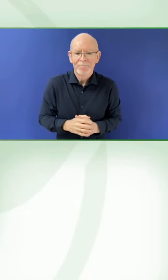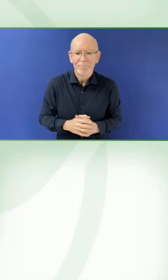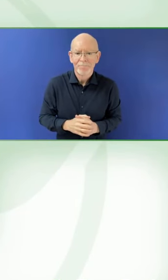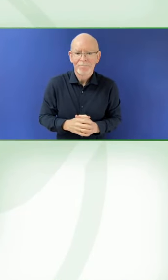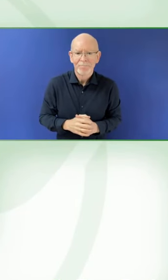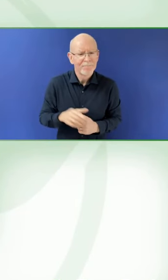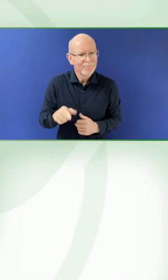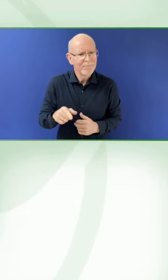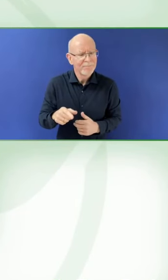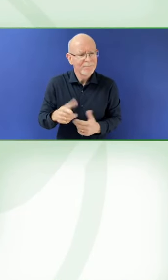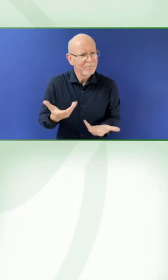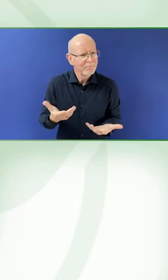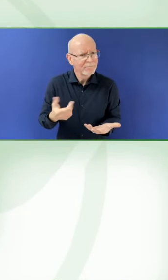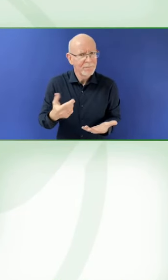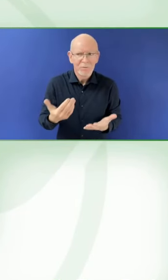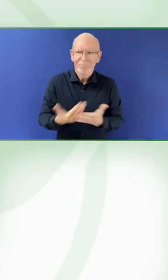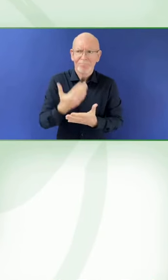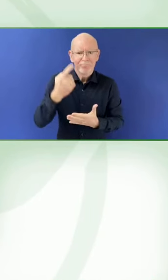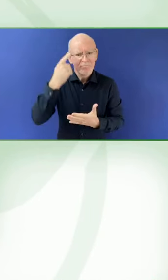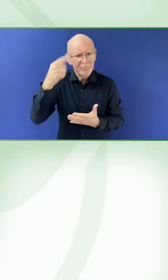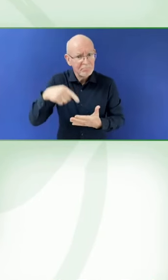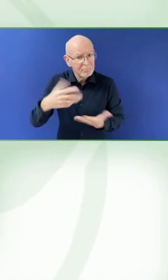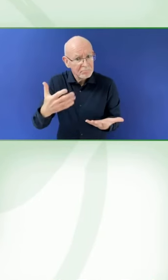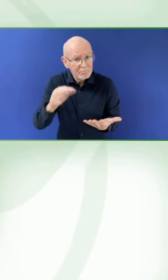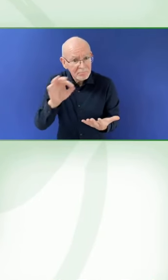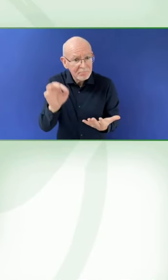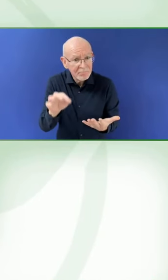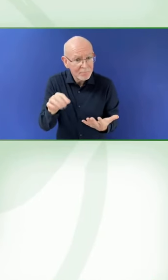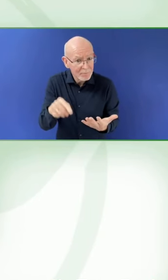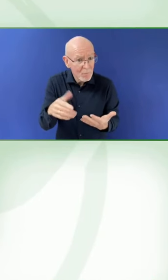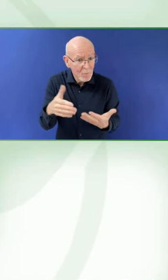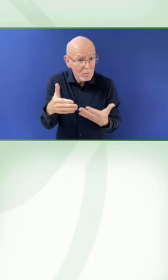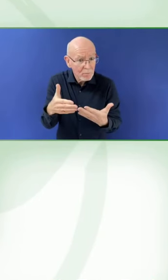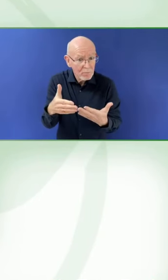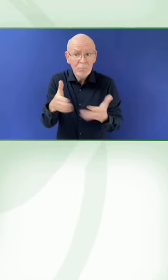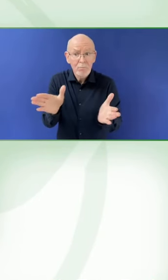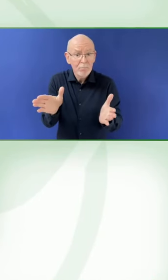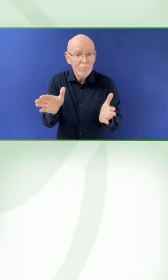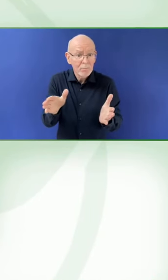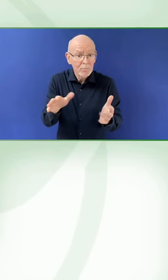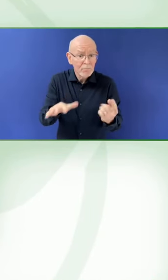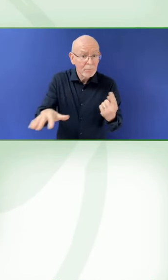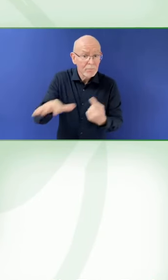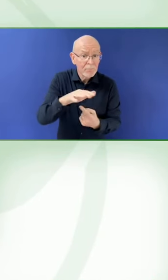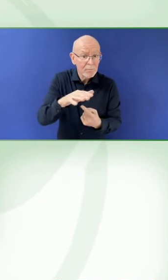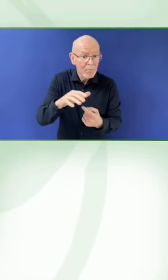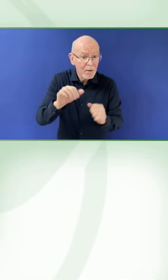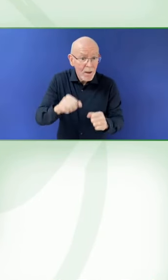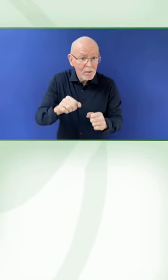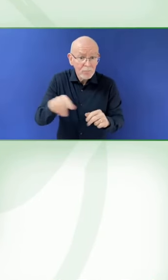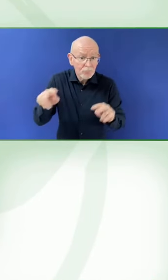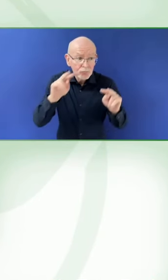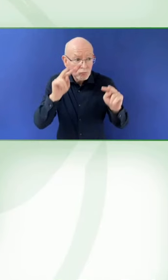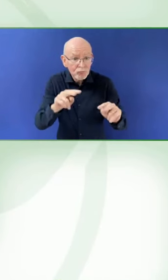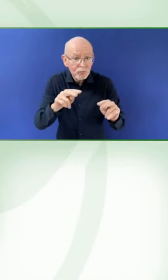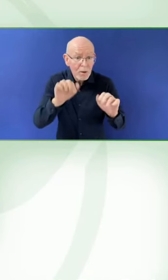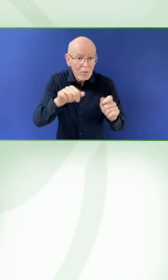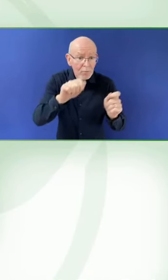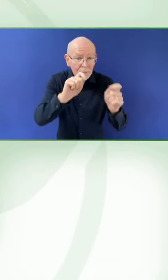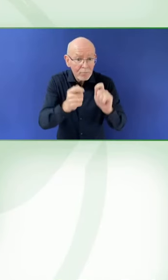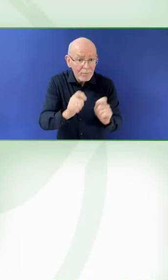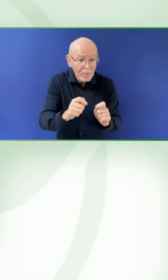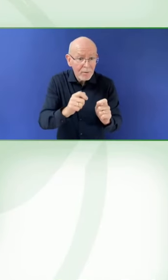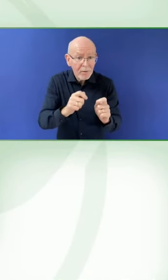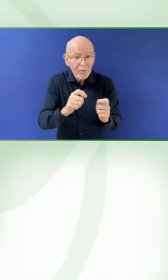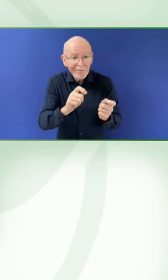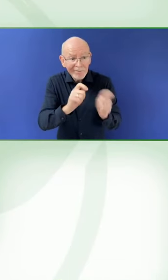context. Another innovative component of this platform is that it is crowdsourced. And so we actually